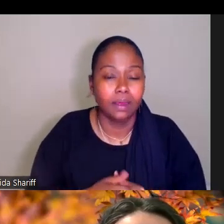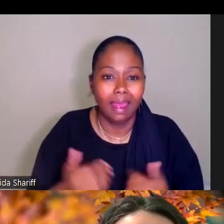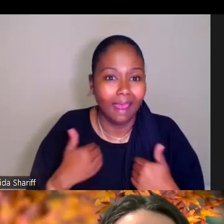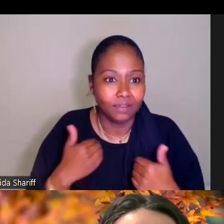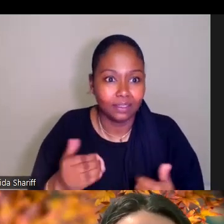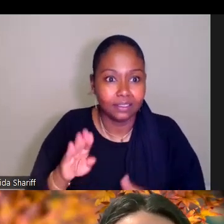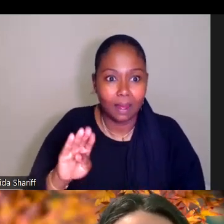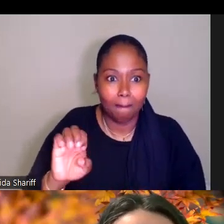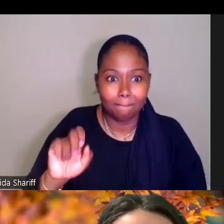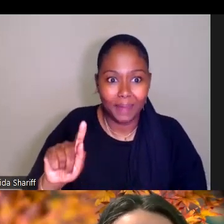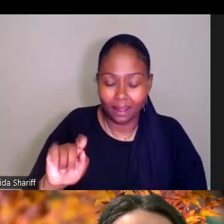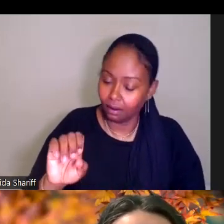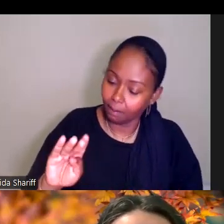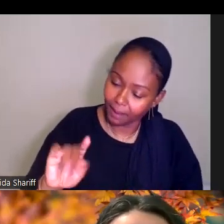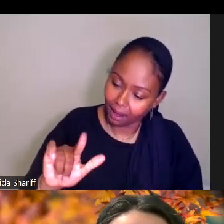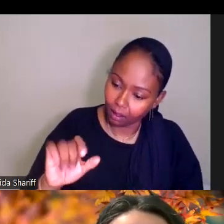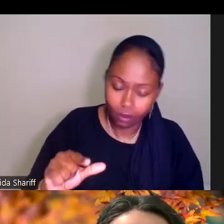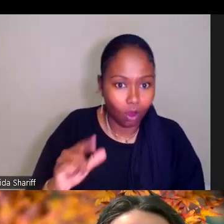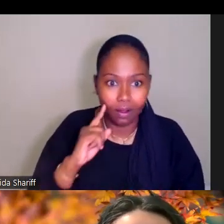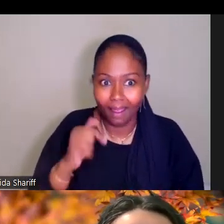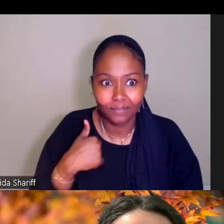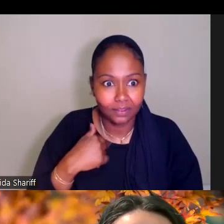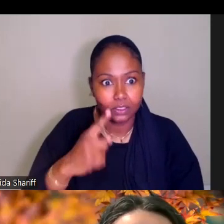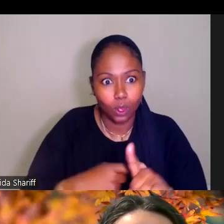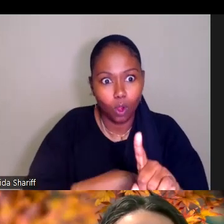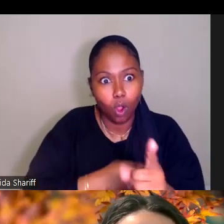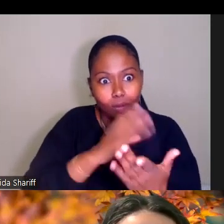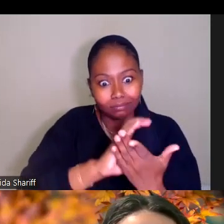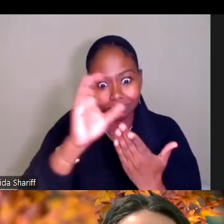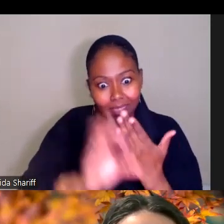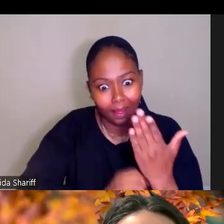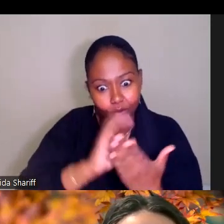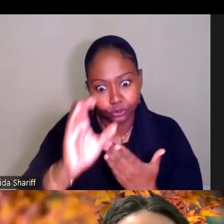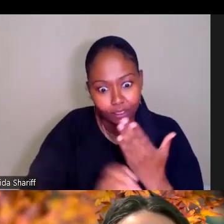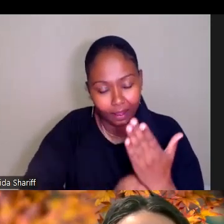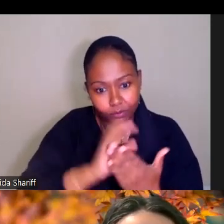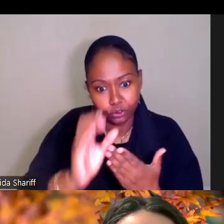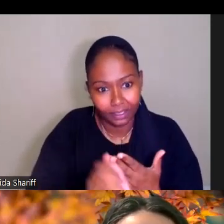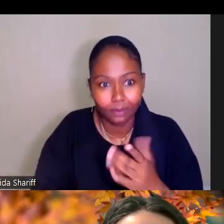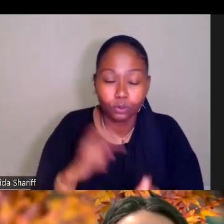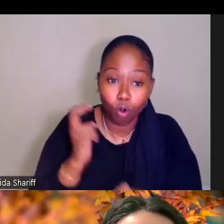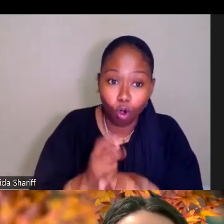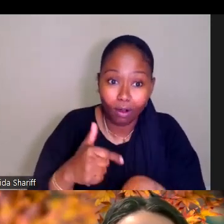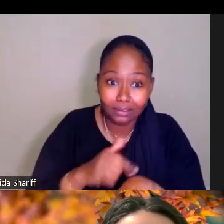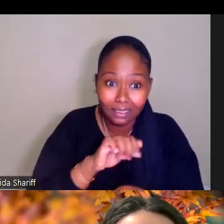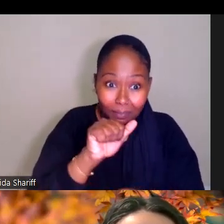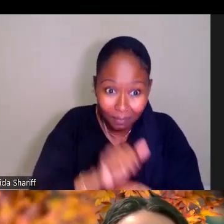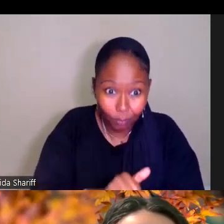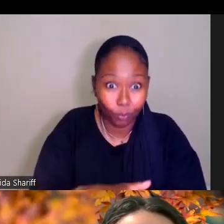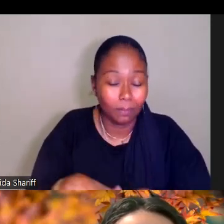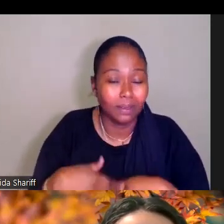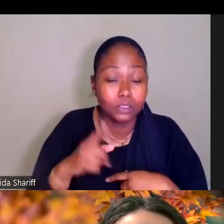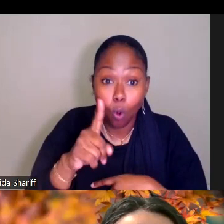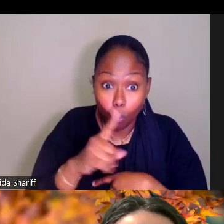where just to get something on calendar can take a while in several counties. And one of the